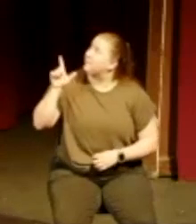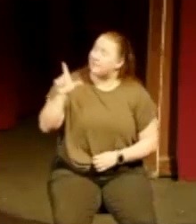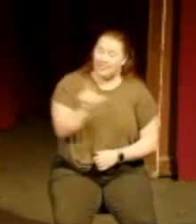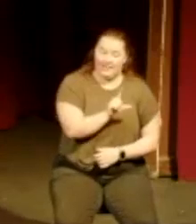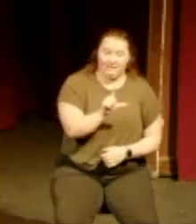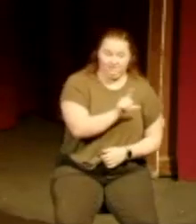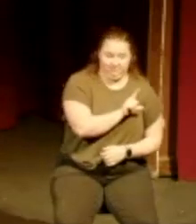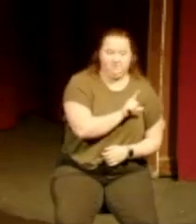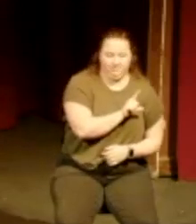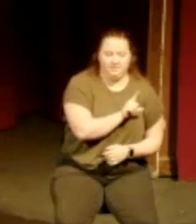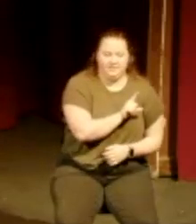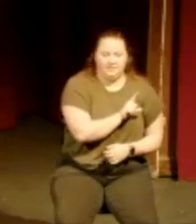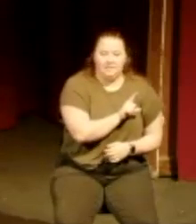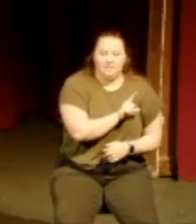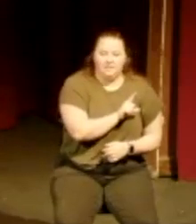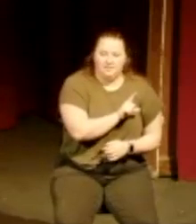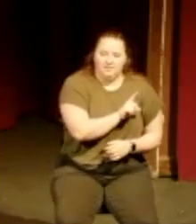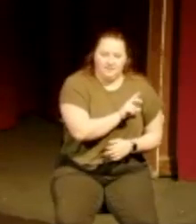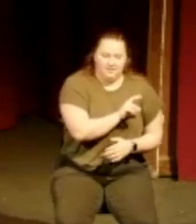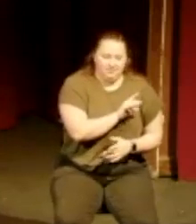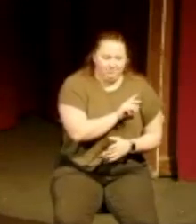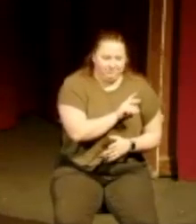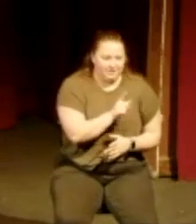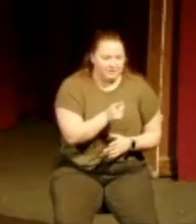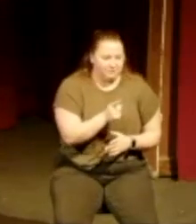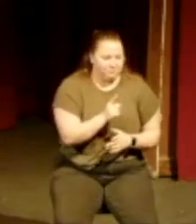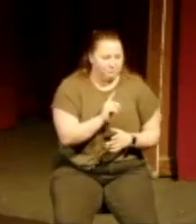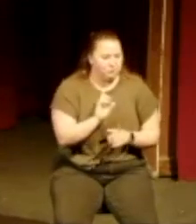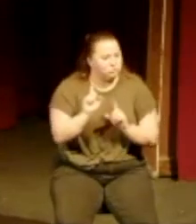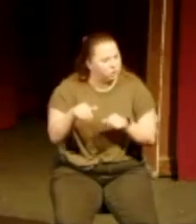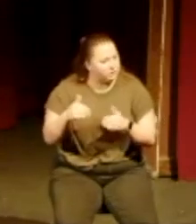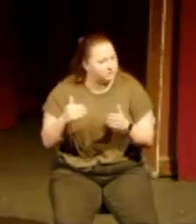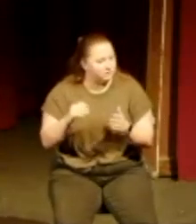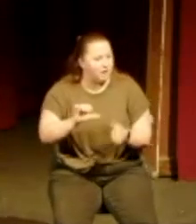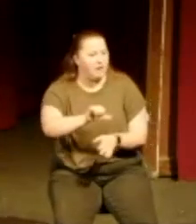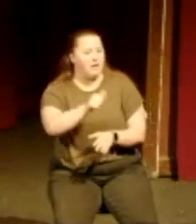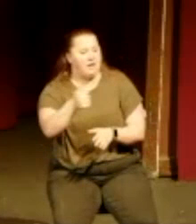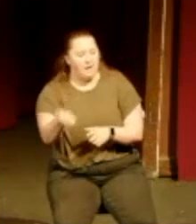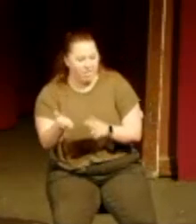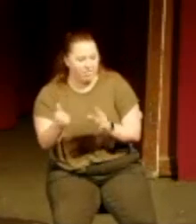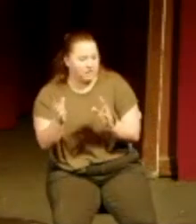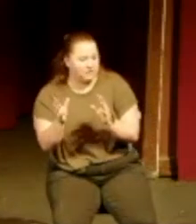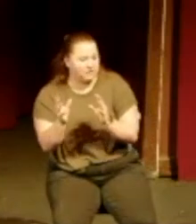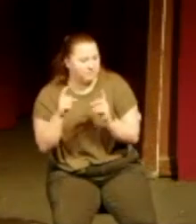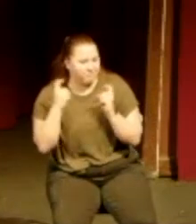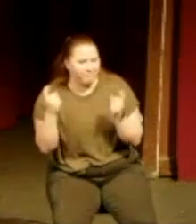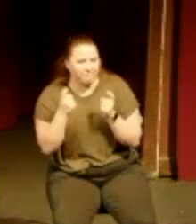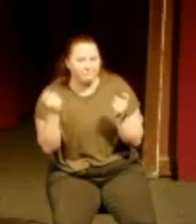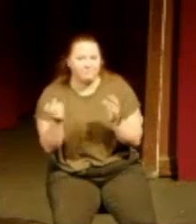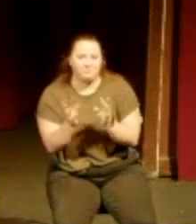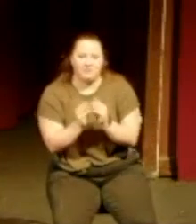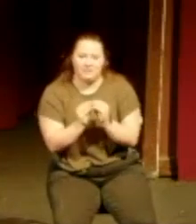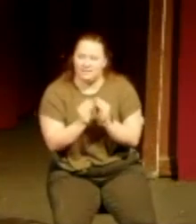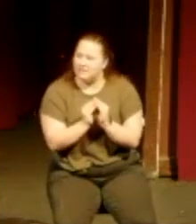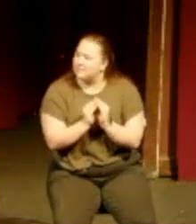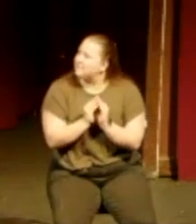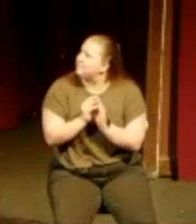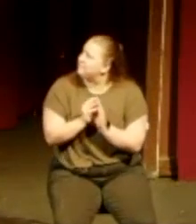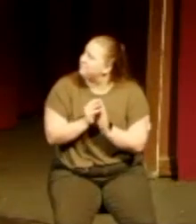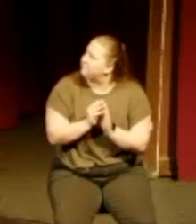way into yet another convocation presentation. Line it up. There he is, Kyron